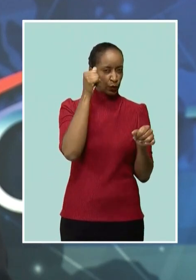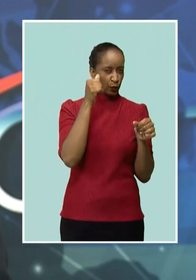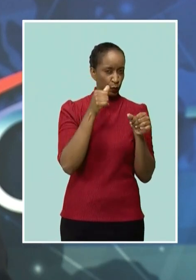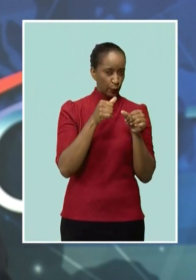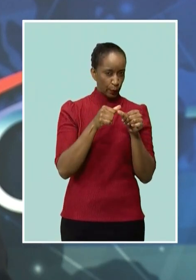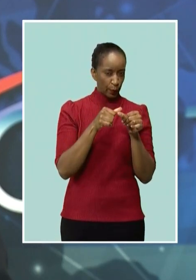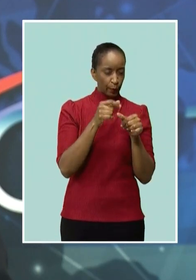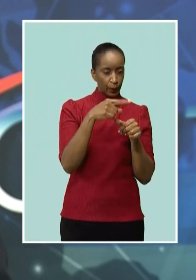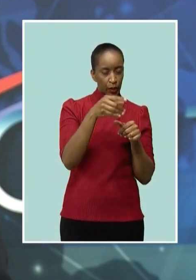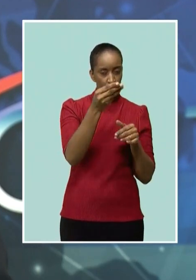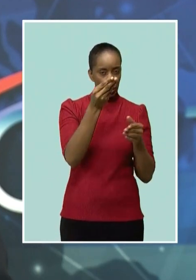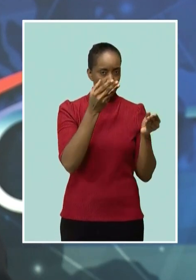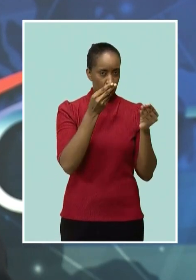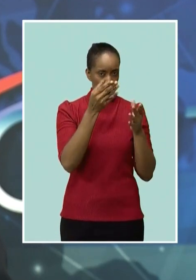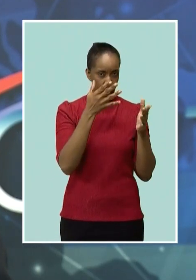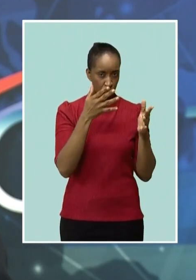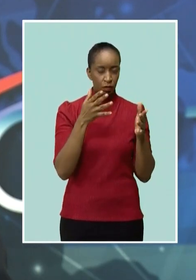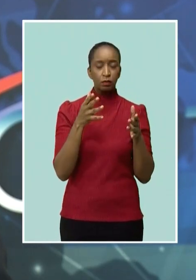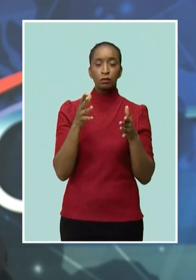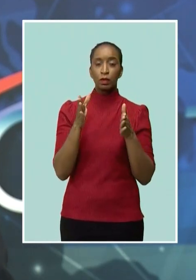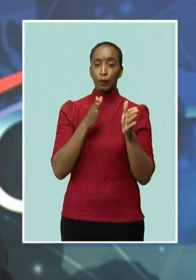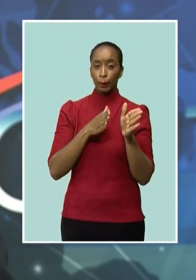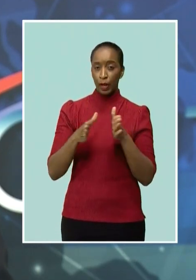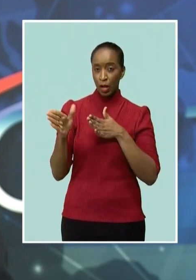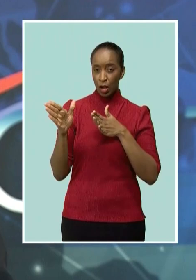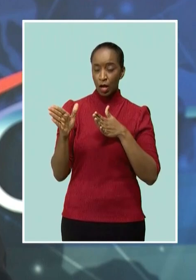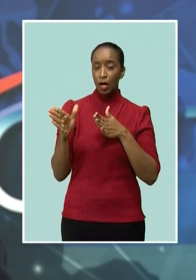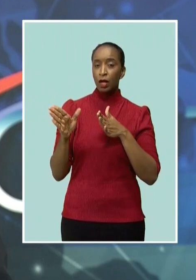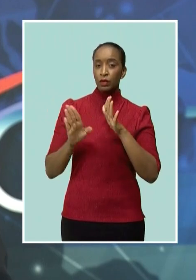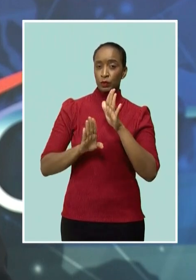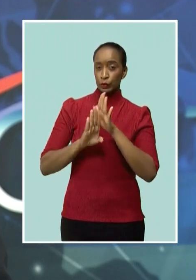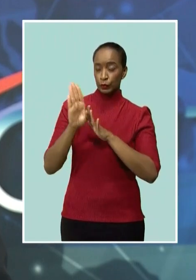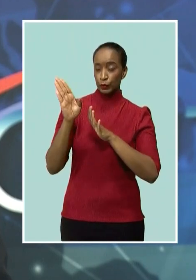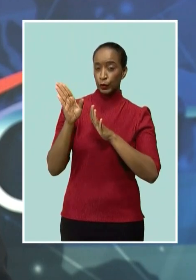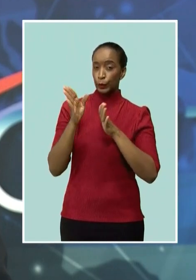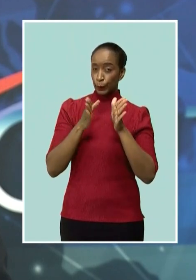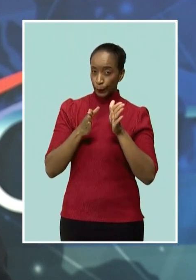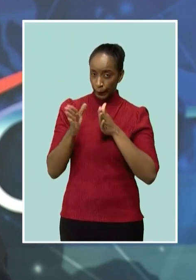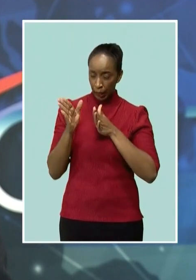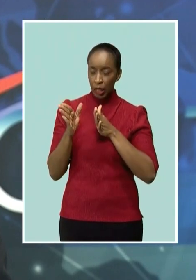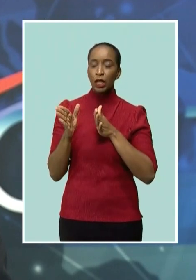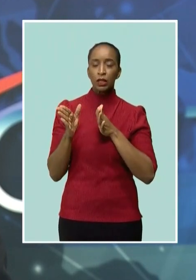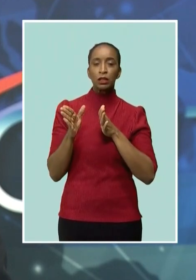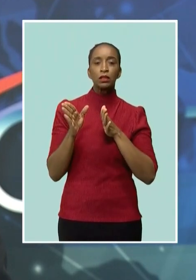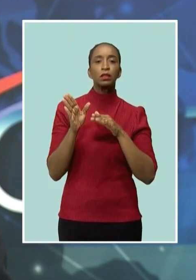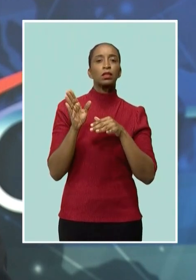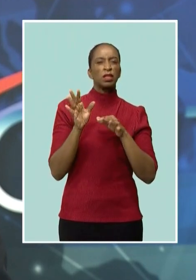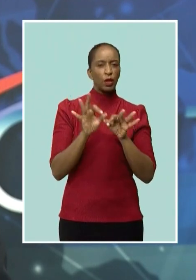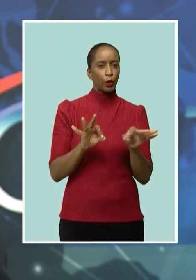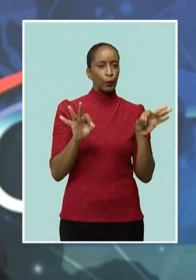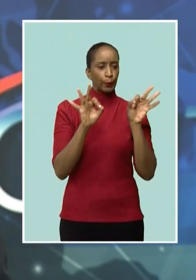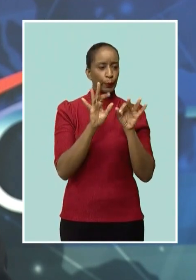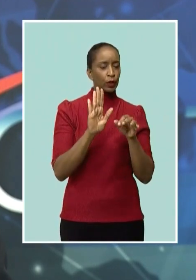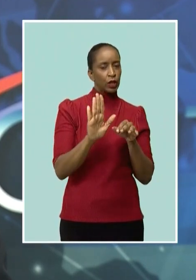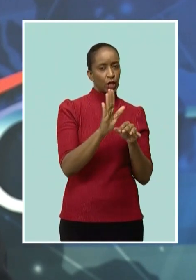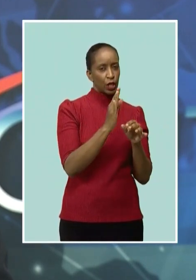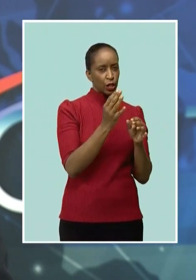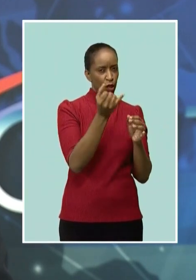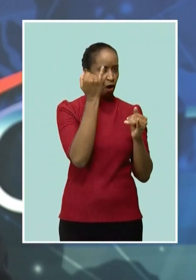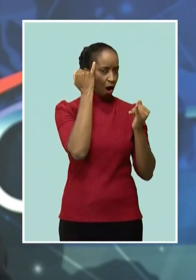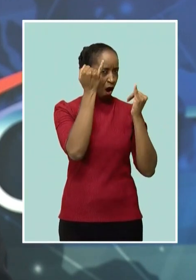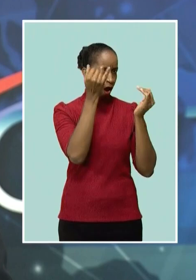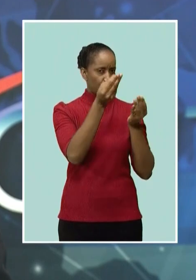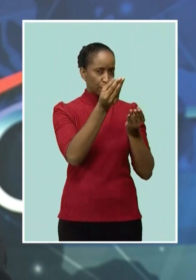Physical Development Plan 2023 is important, and they're being encouraged to comment on the document, which is currently available online.